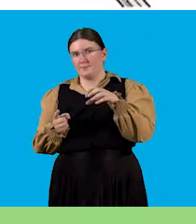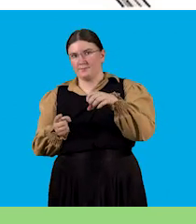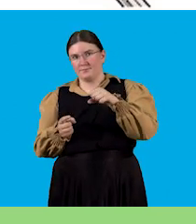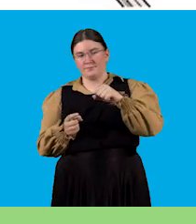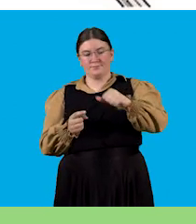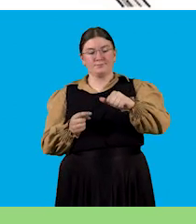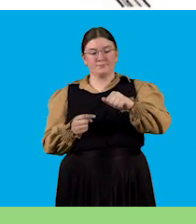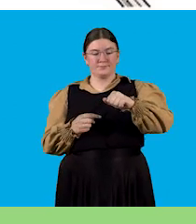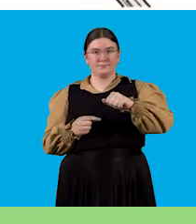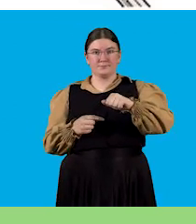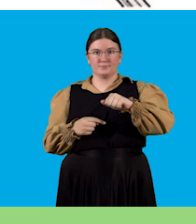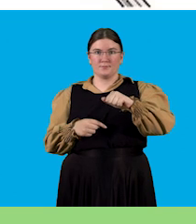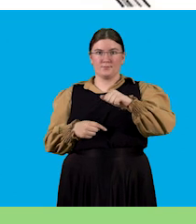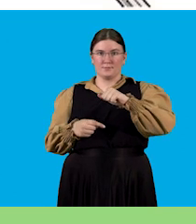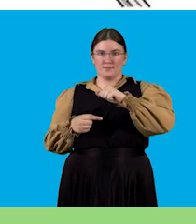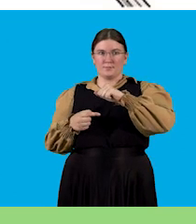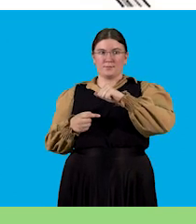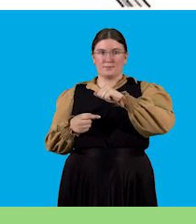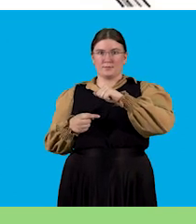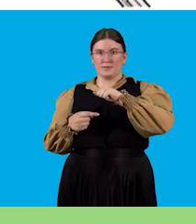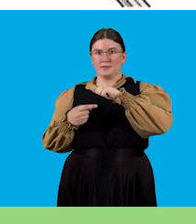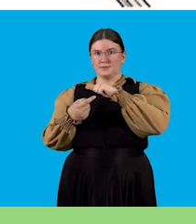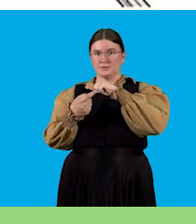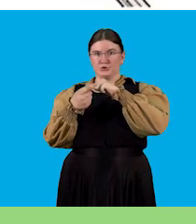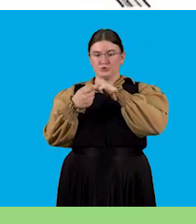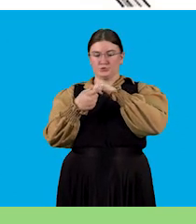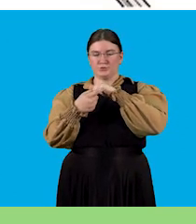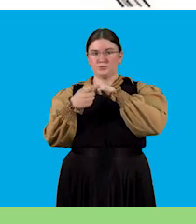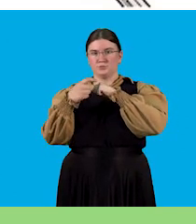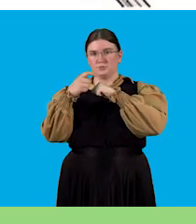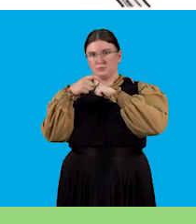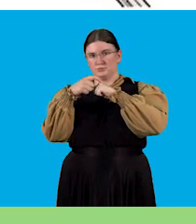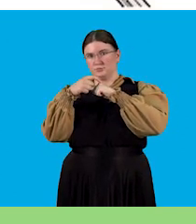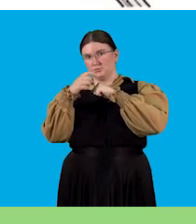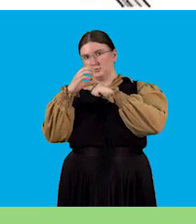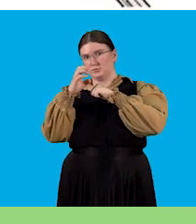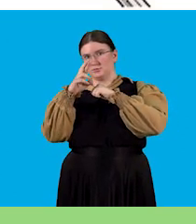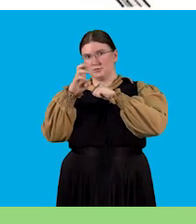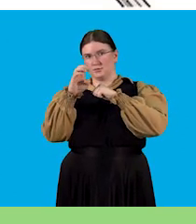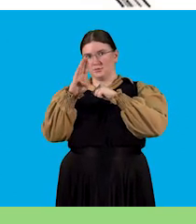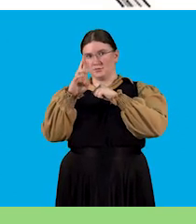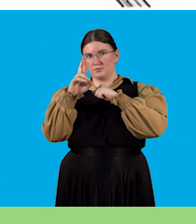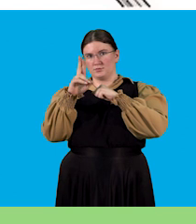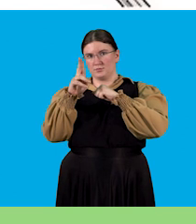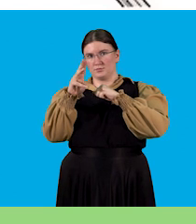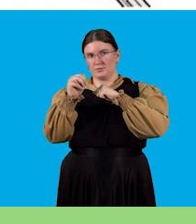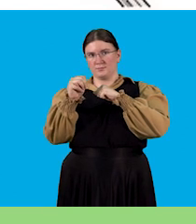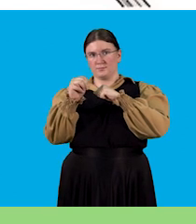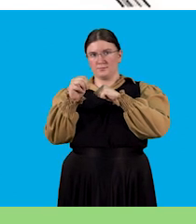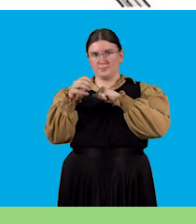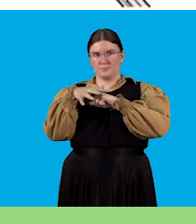what is called a cerebrum. And this is the big part that is called the